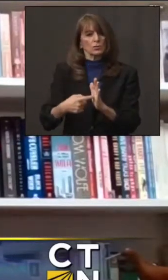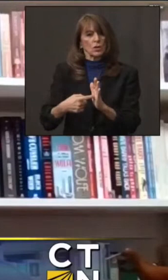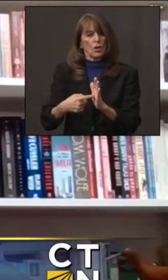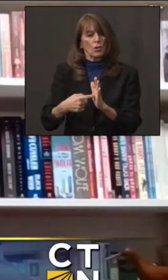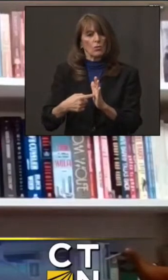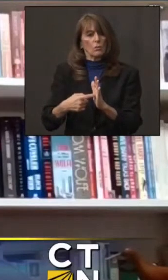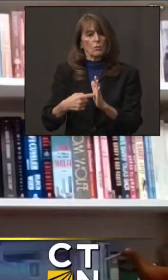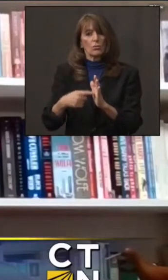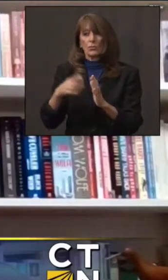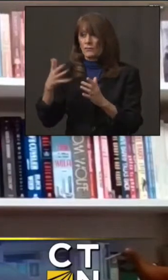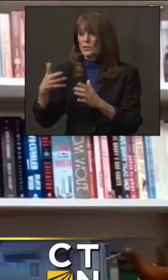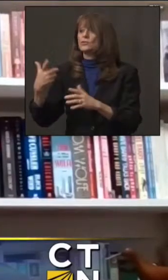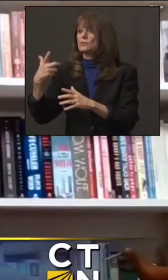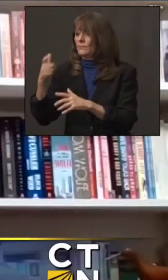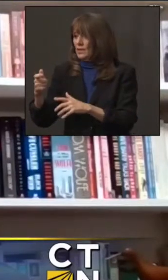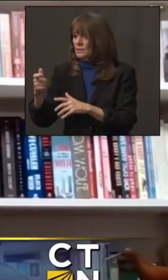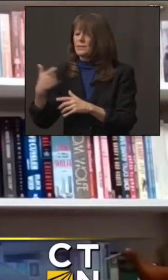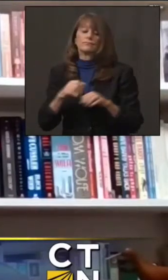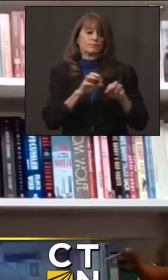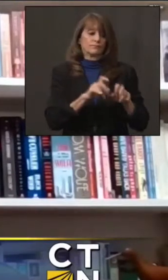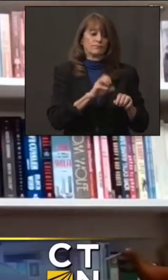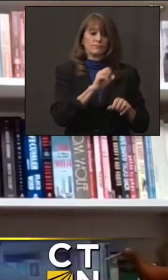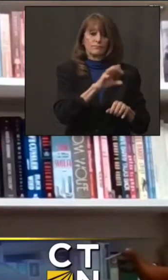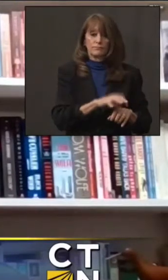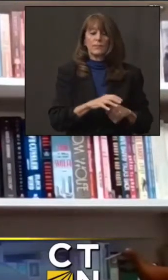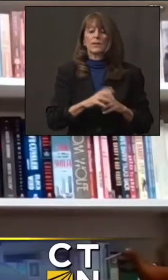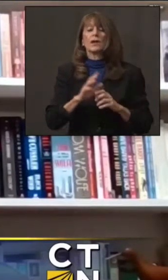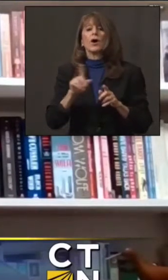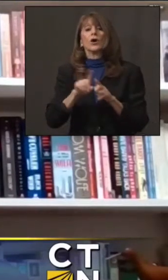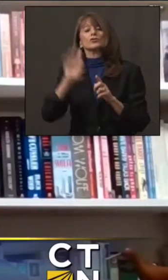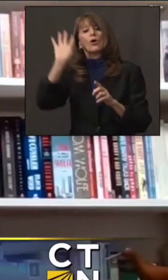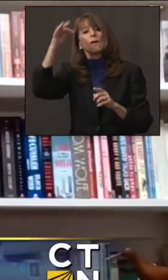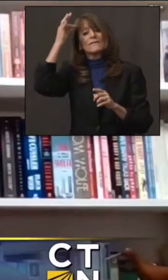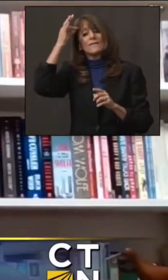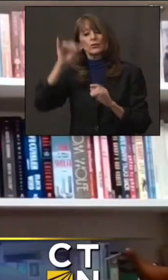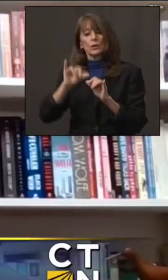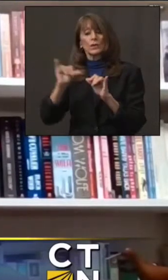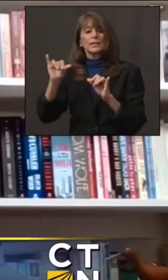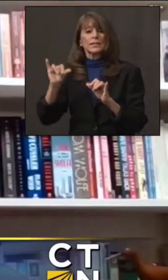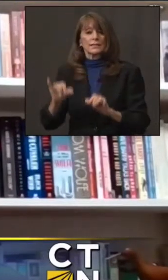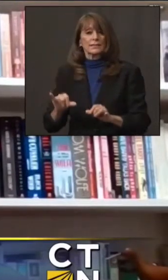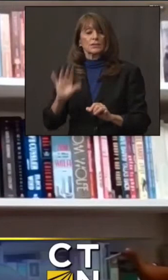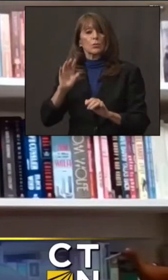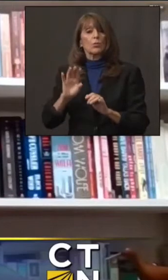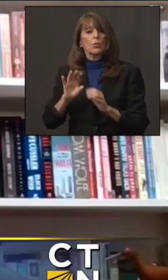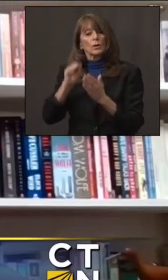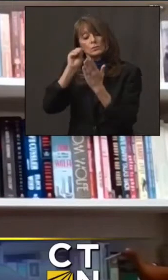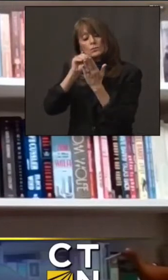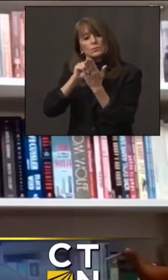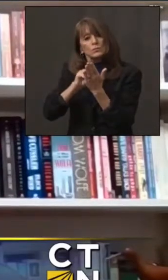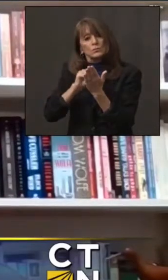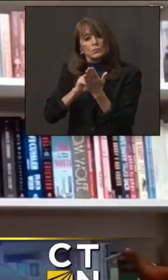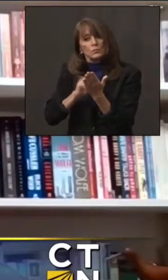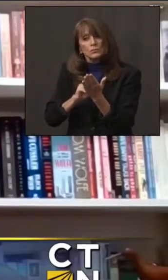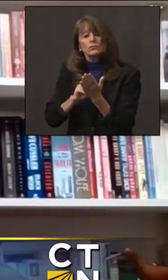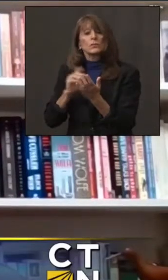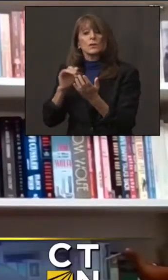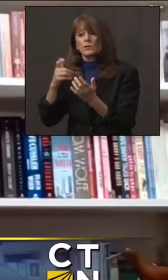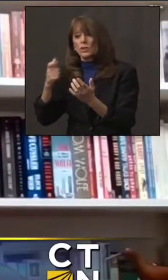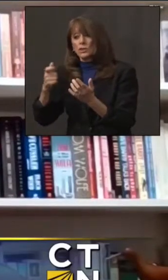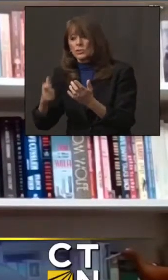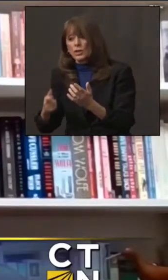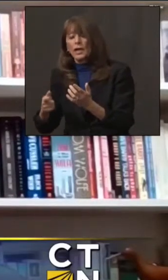system. There's a federal system that will also track and gather the information